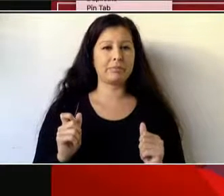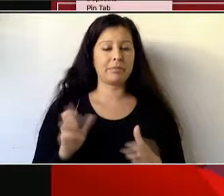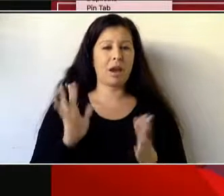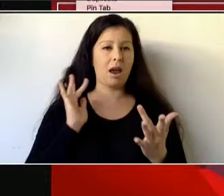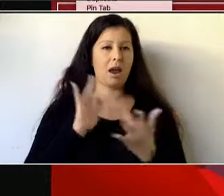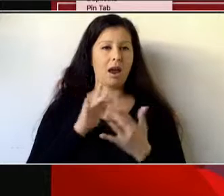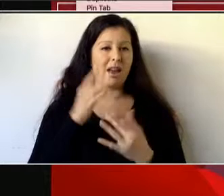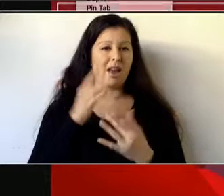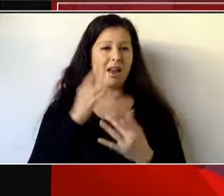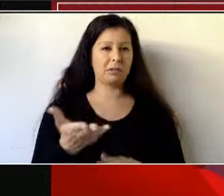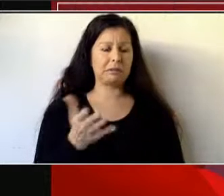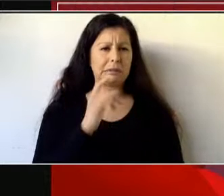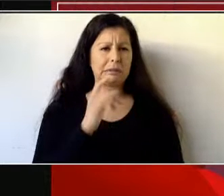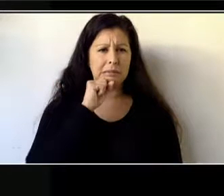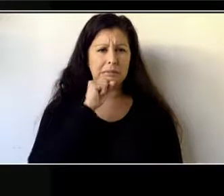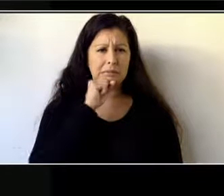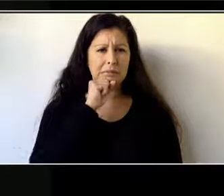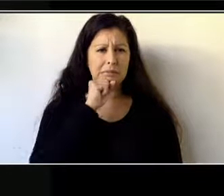contact. Oh, shoot.